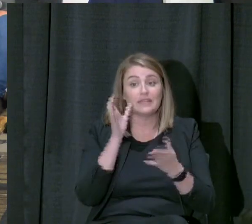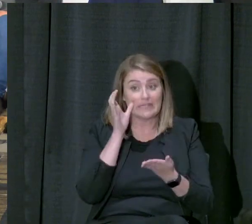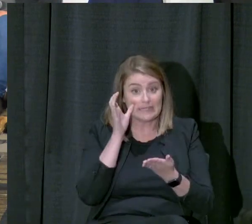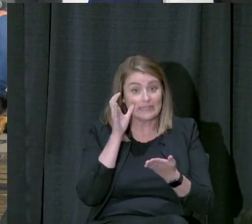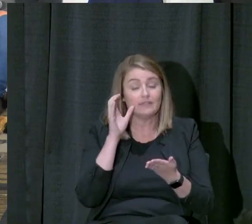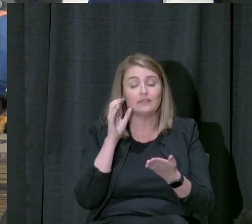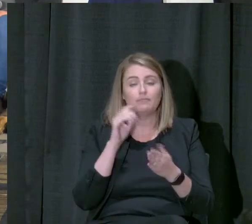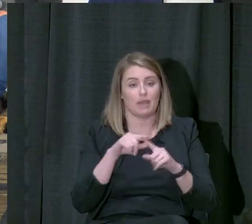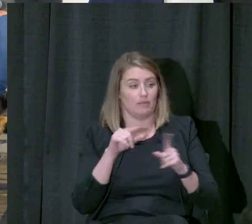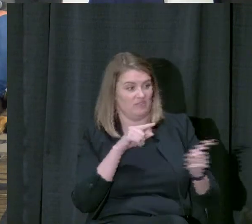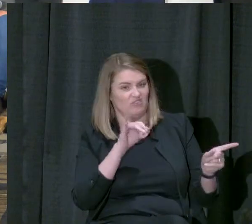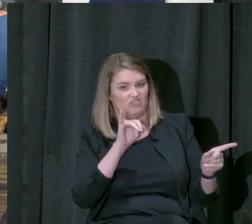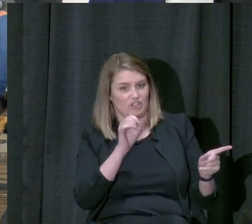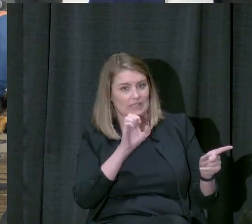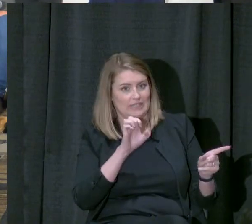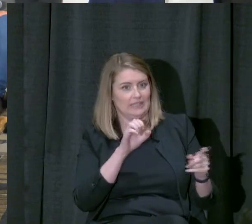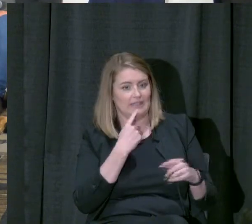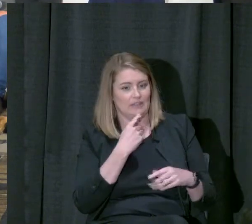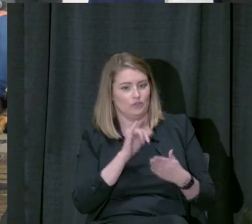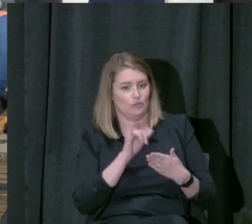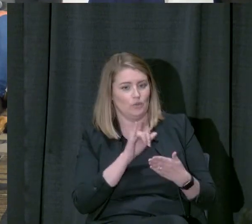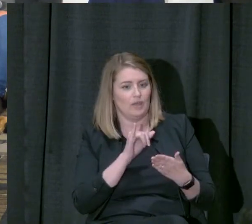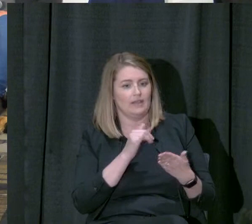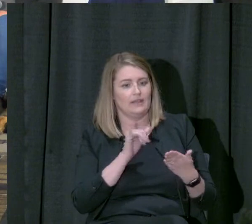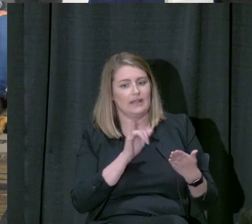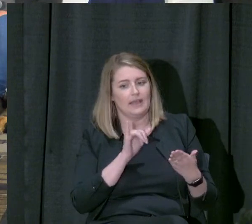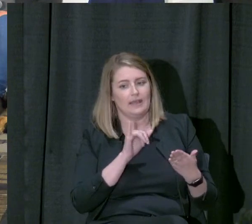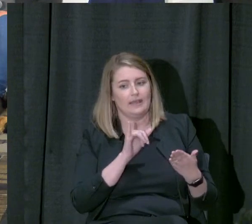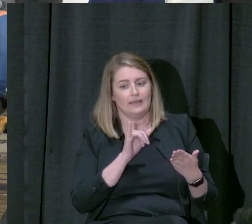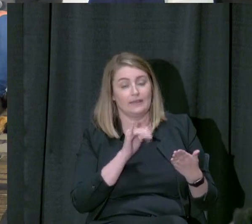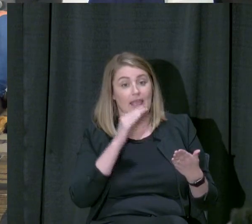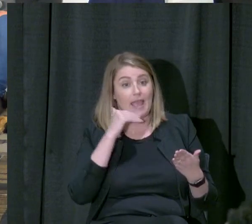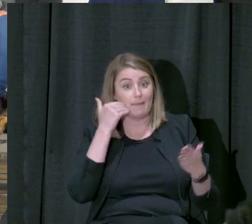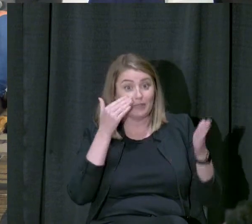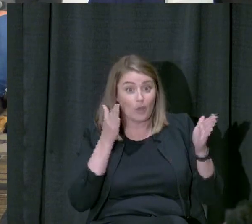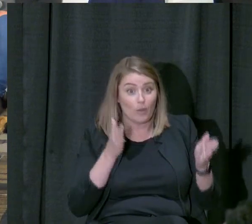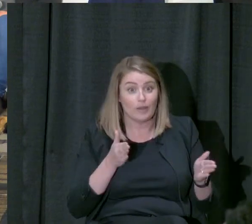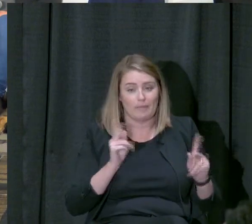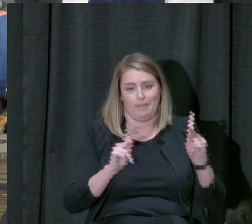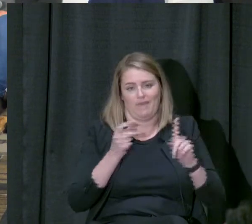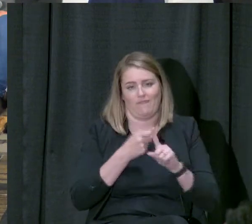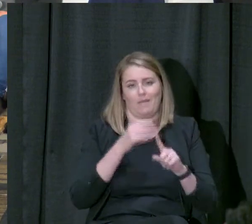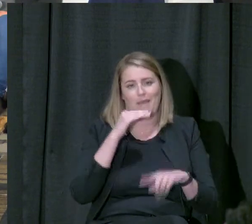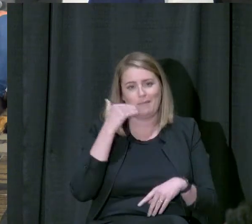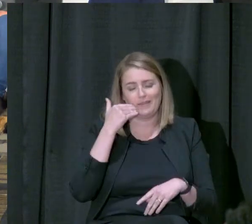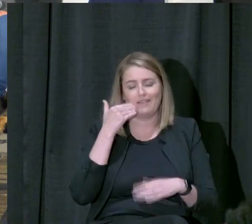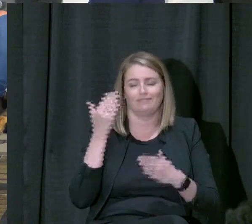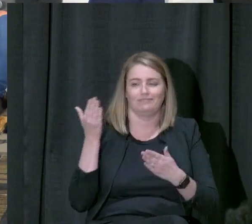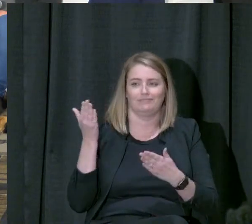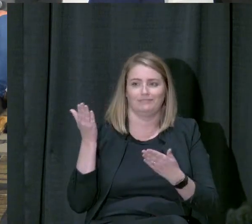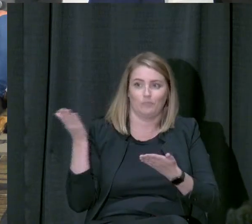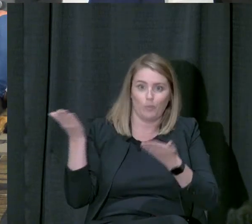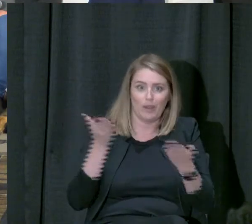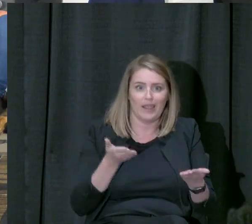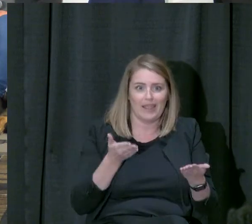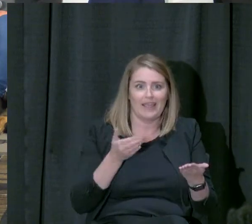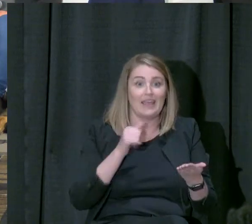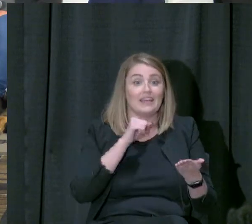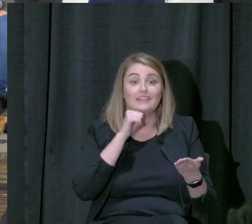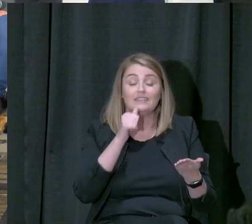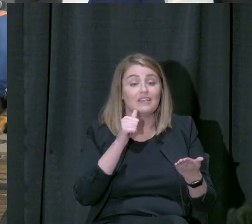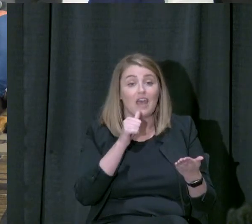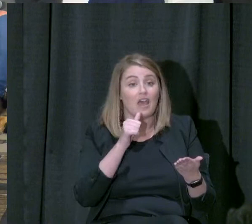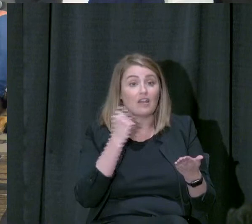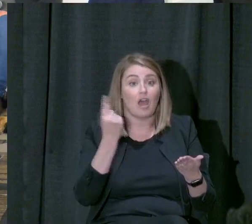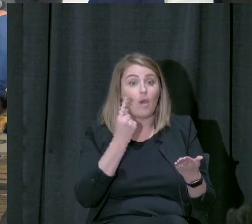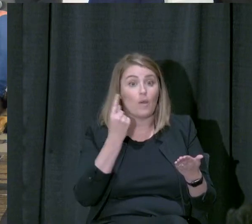what Jesse was saying, bringing Amazonians, folks from Amazon who are not steeped in disability